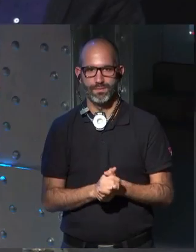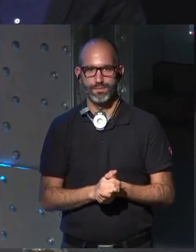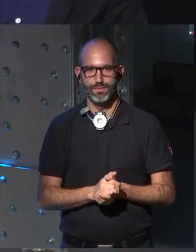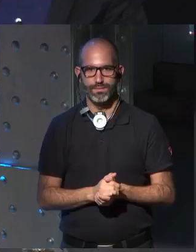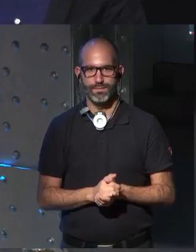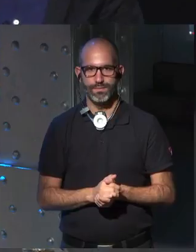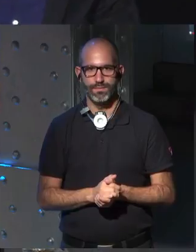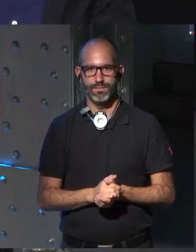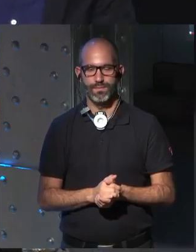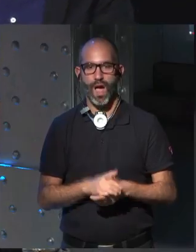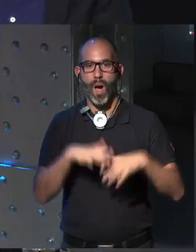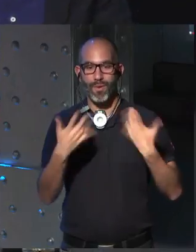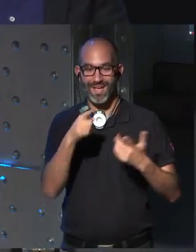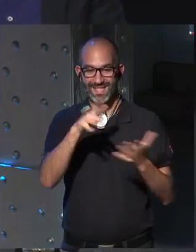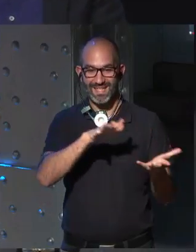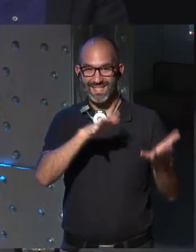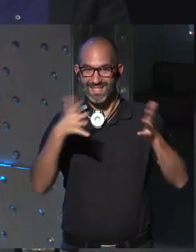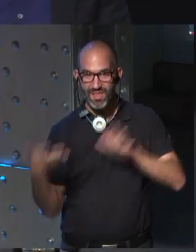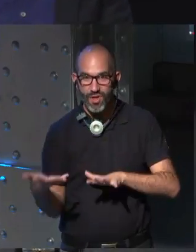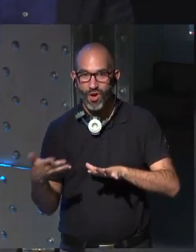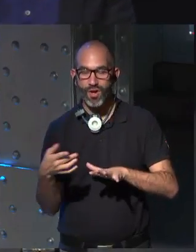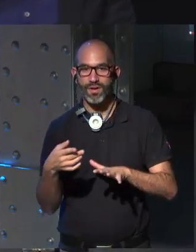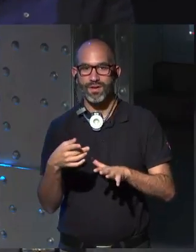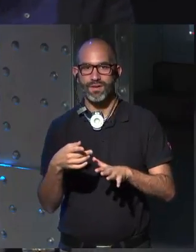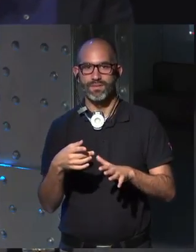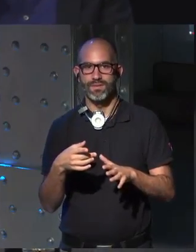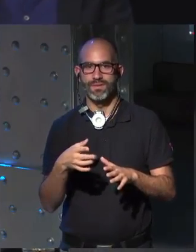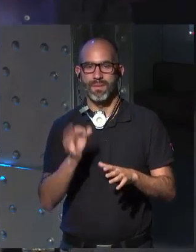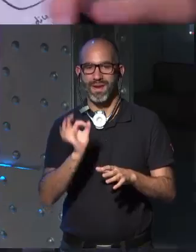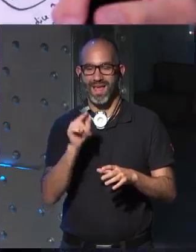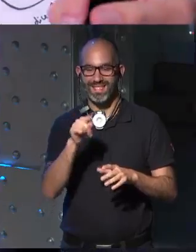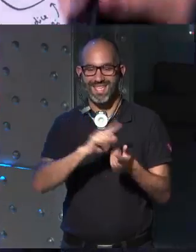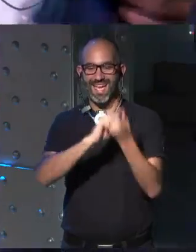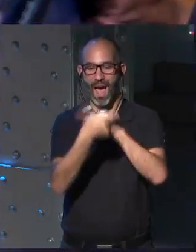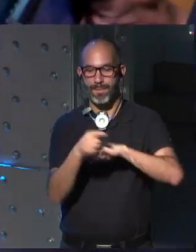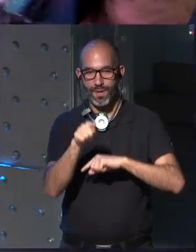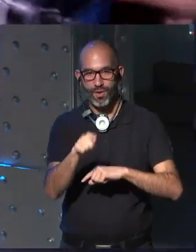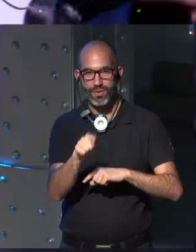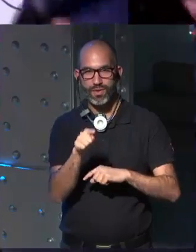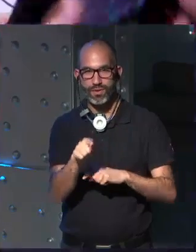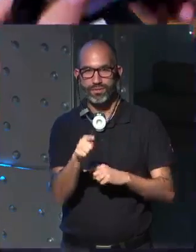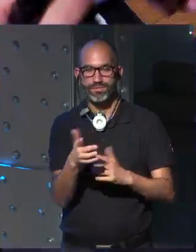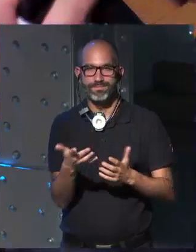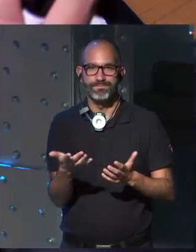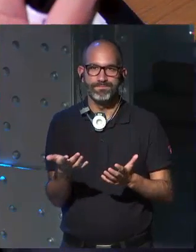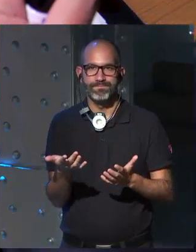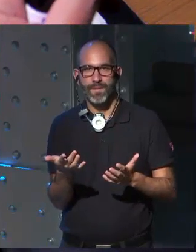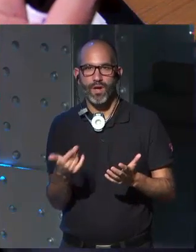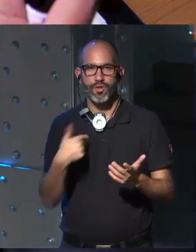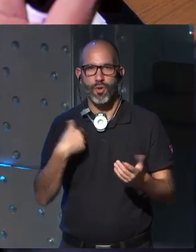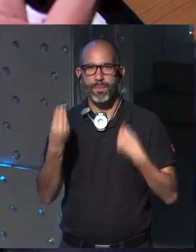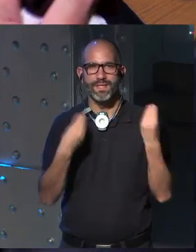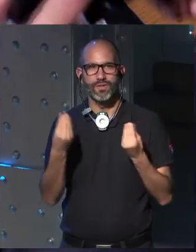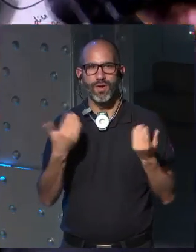How I started to work on it. Part of it was, like I said, for a while after doing this book, I couldn't even listen to music anymore. It was just too much.